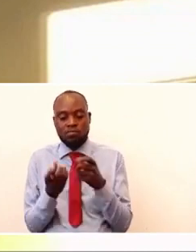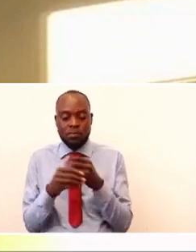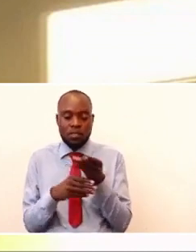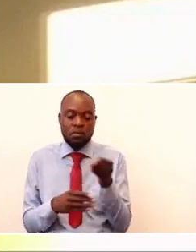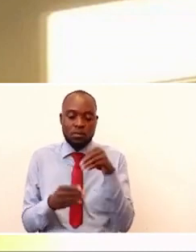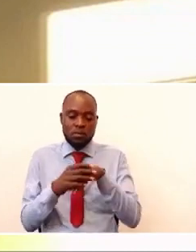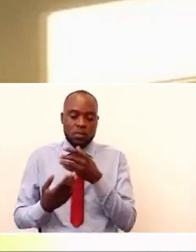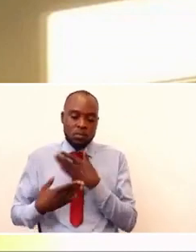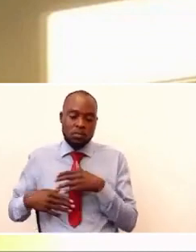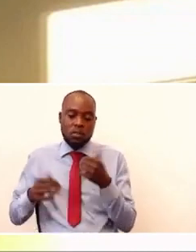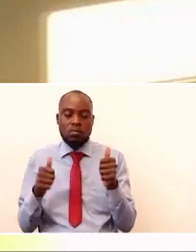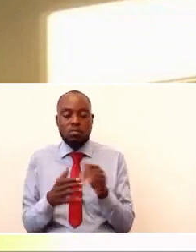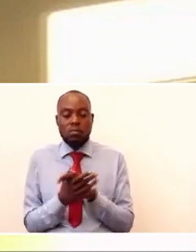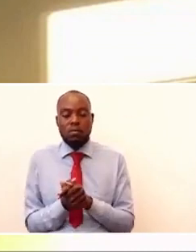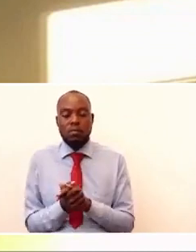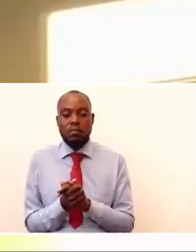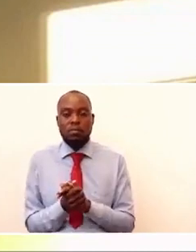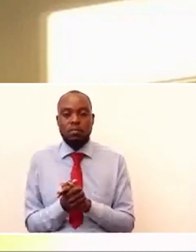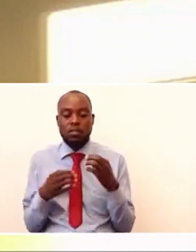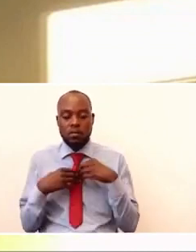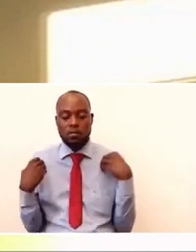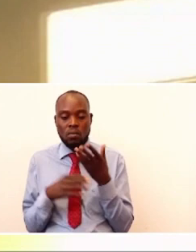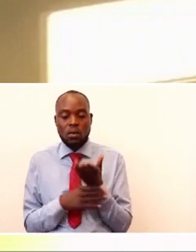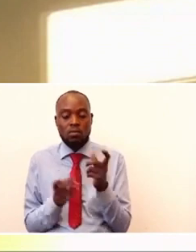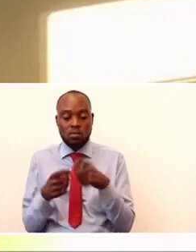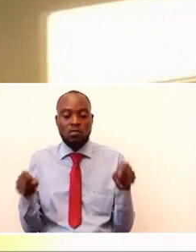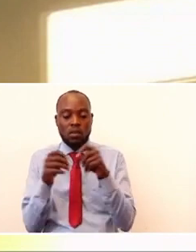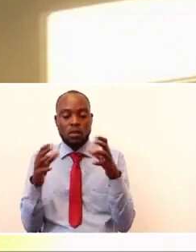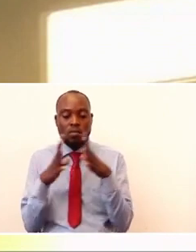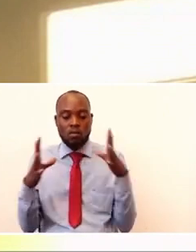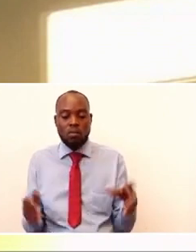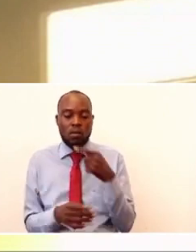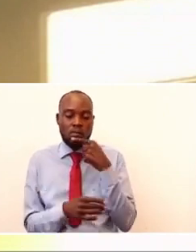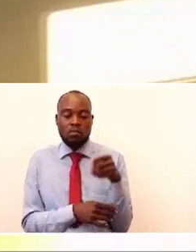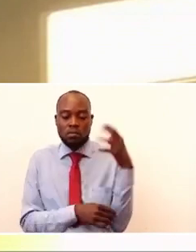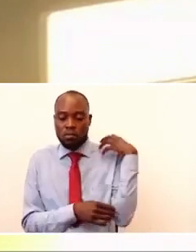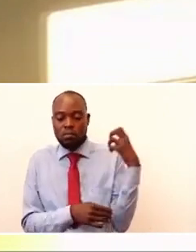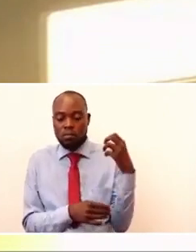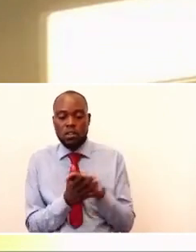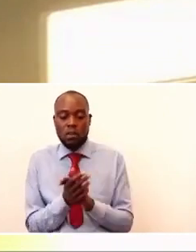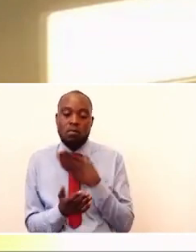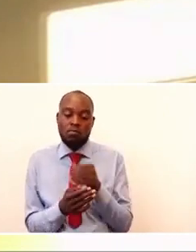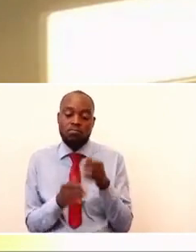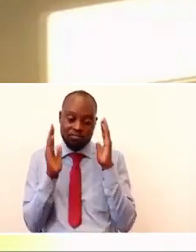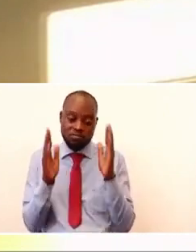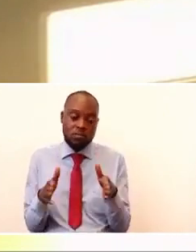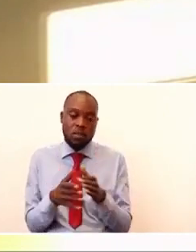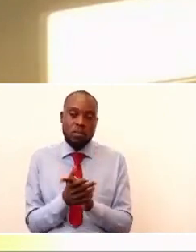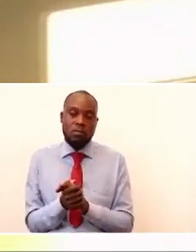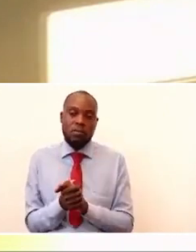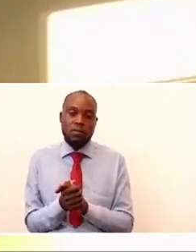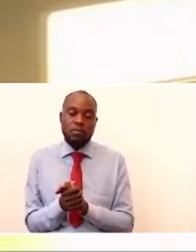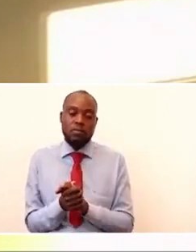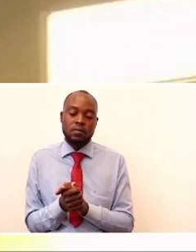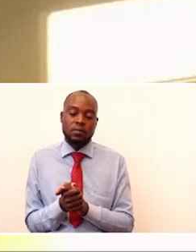with proper and adequate regulation. So what's important is that governments really study carefully what is the adequate regulation and